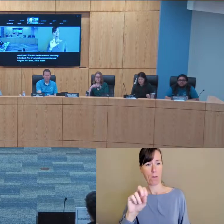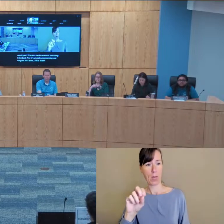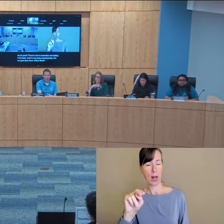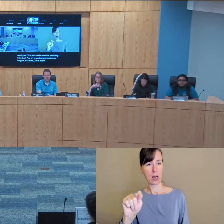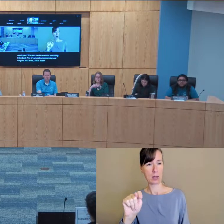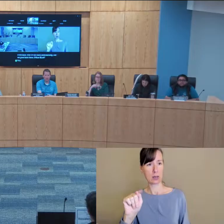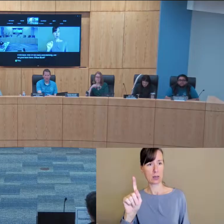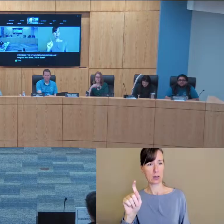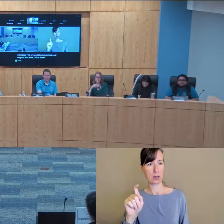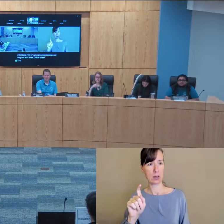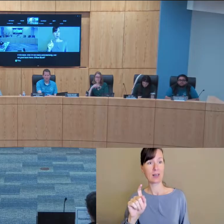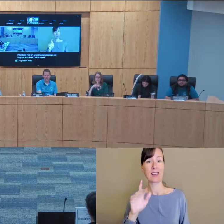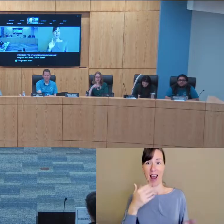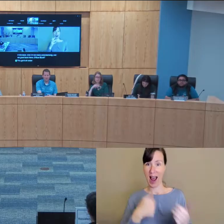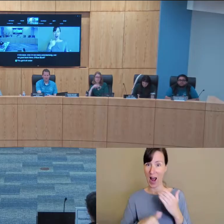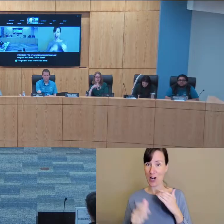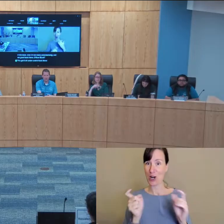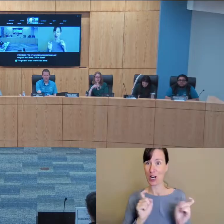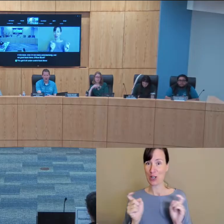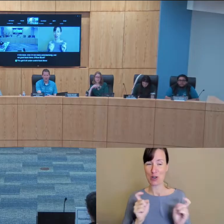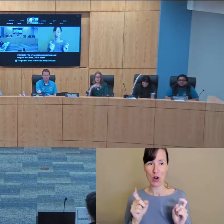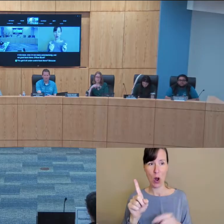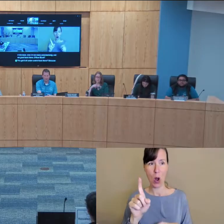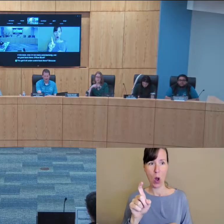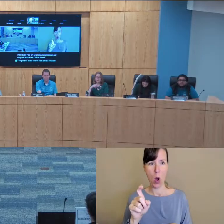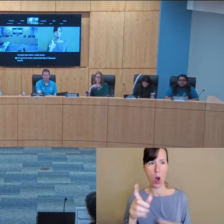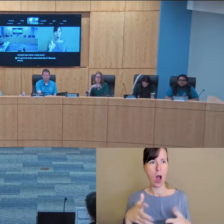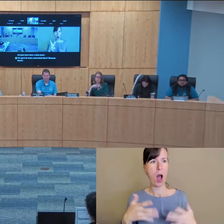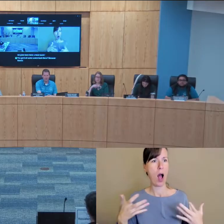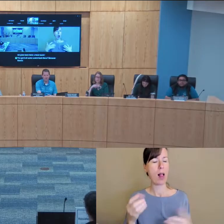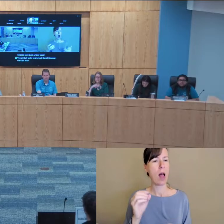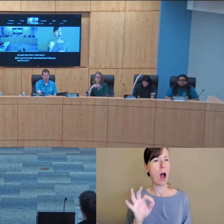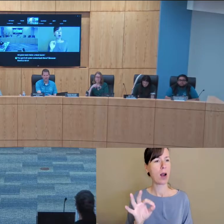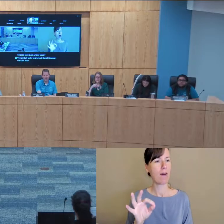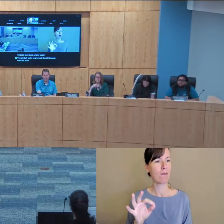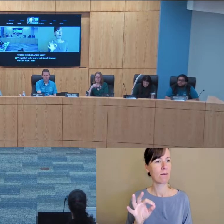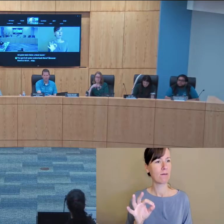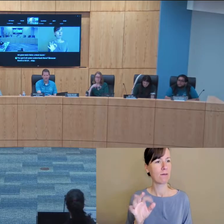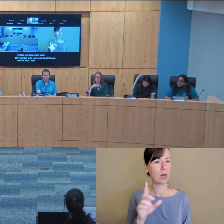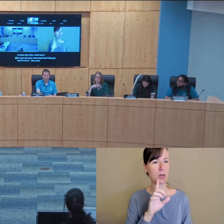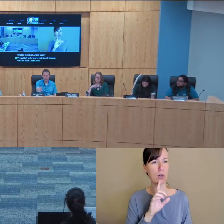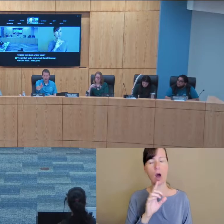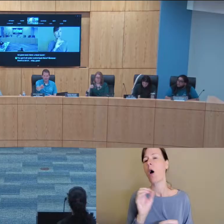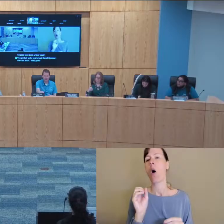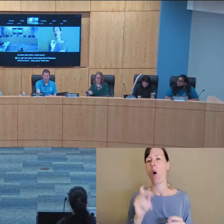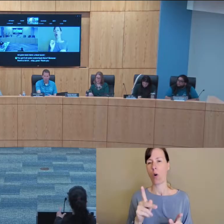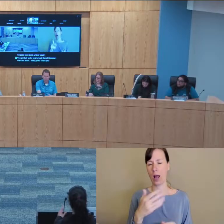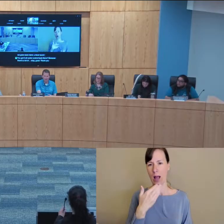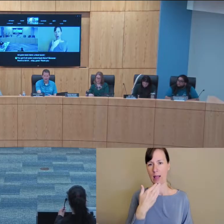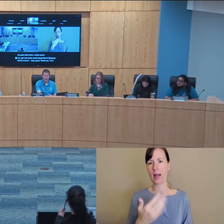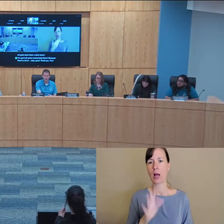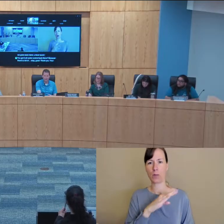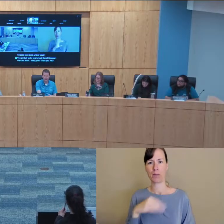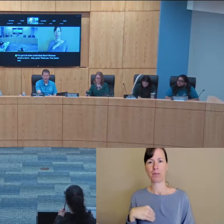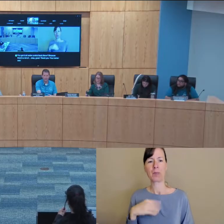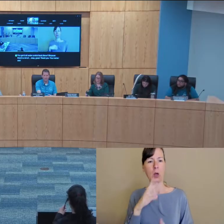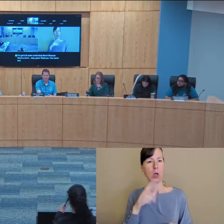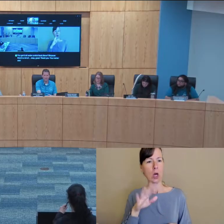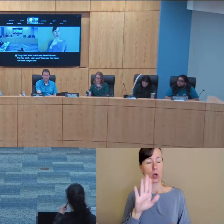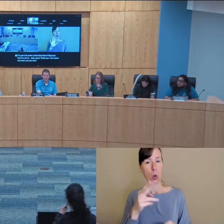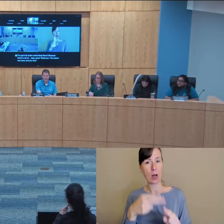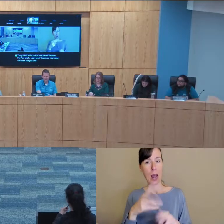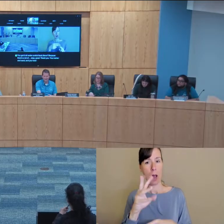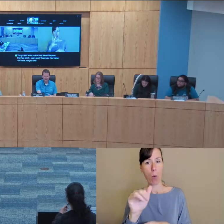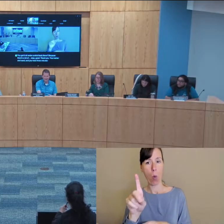You got it all under control back there? Because there's a lot of, okay, good, thank you. Your name and ward, and you have 3